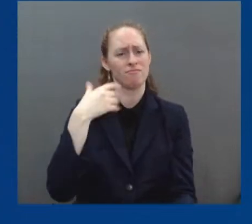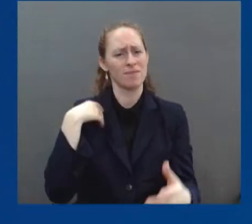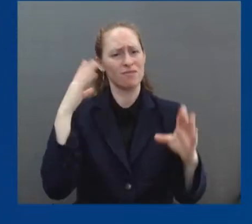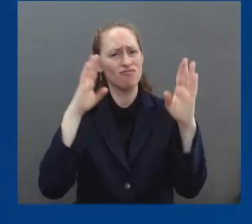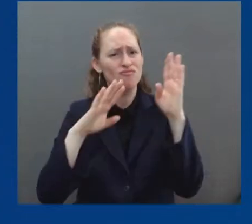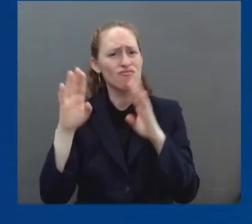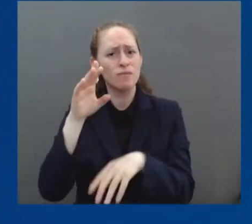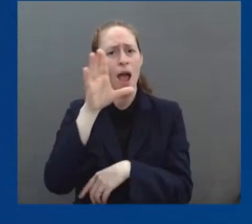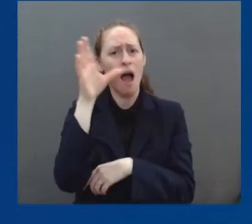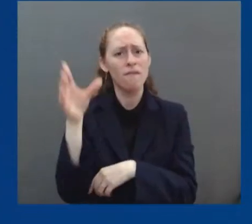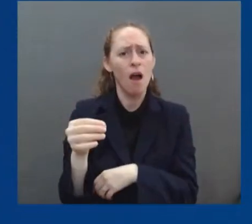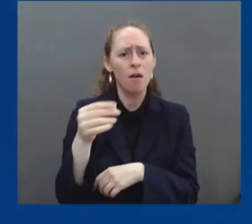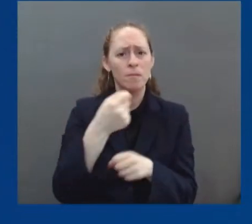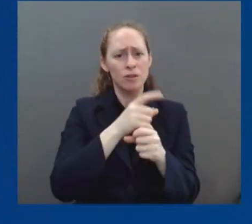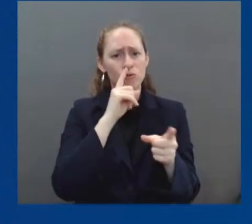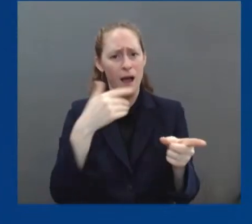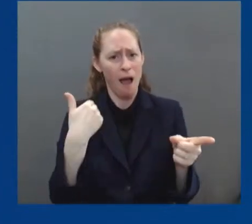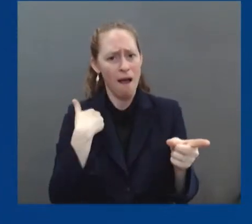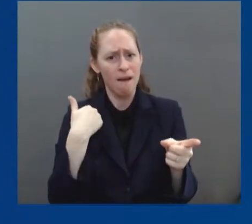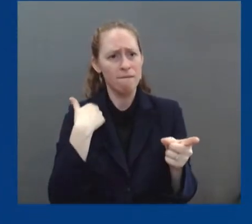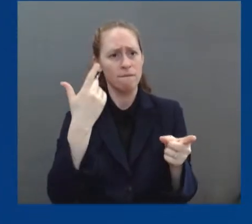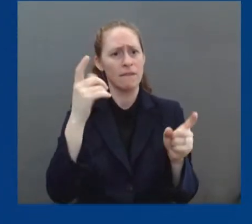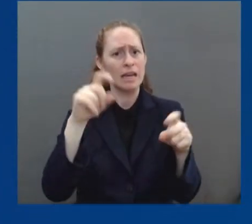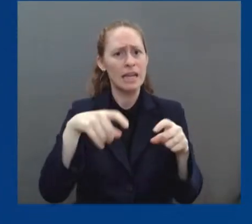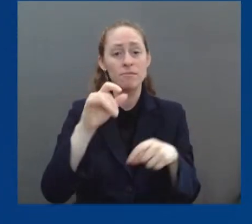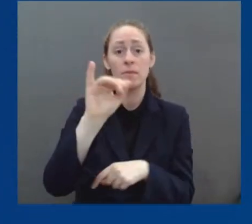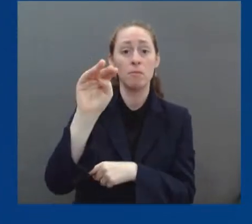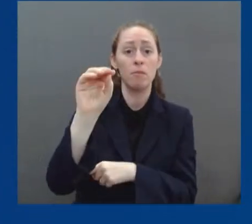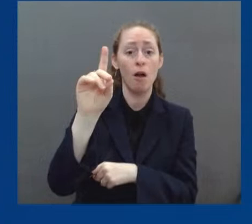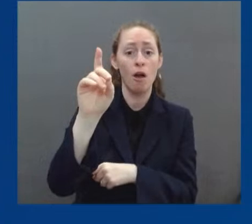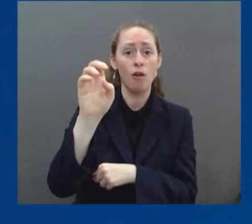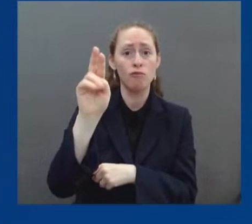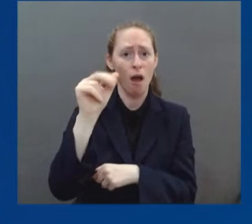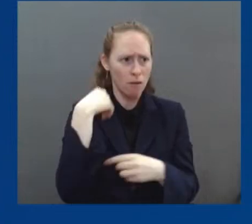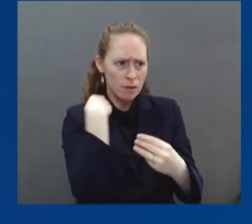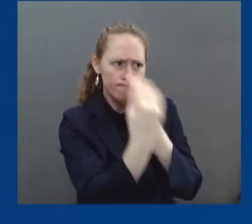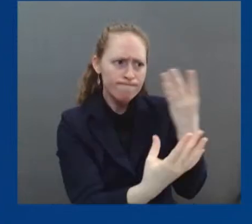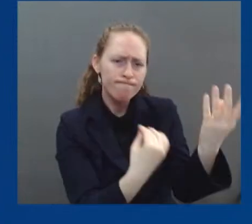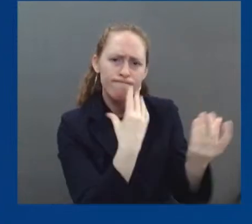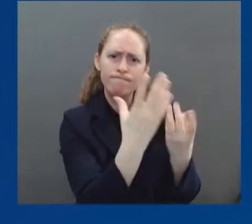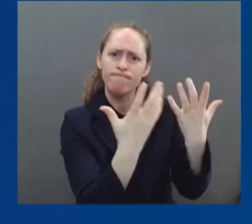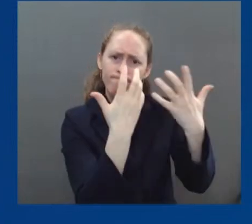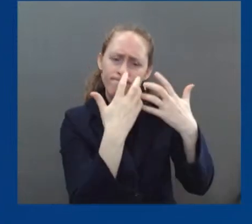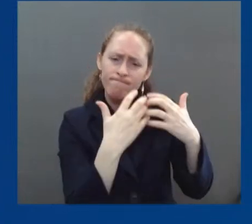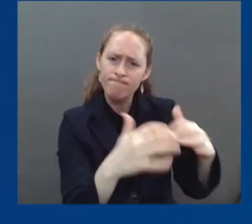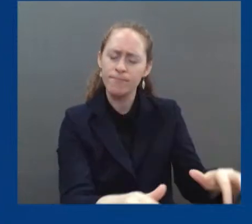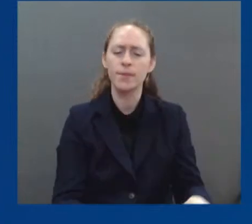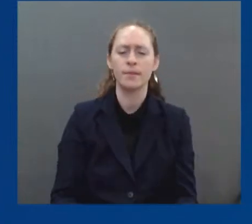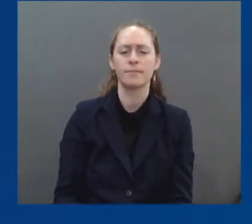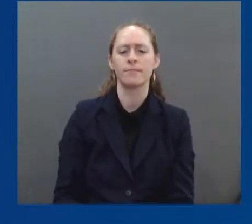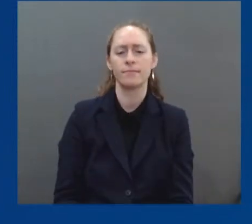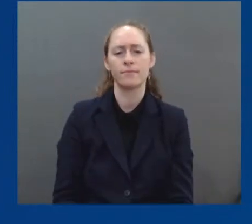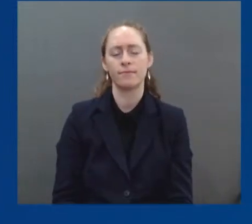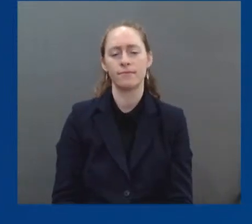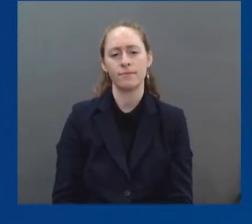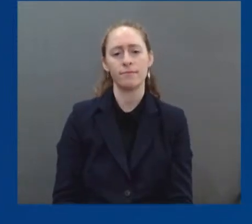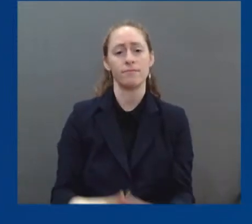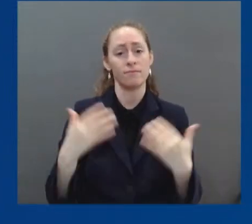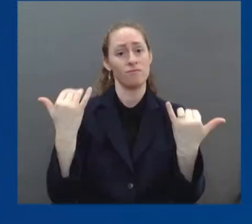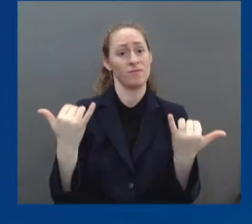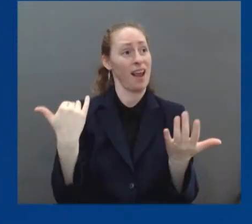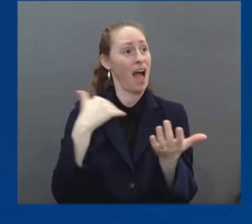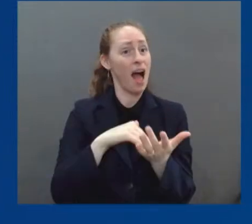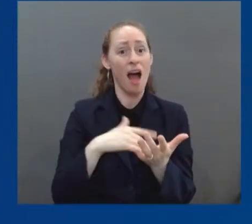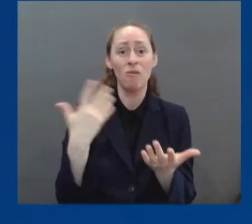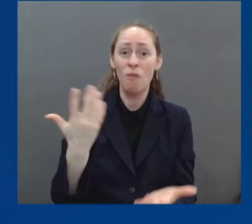Today, we're adding to our list of firsts, announcing that we will be the first nation to donate tens of millions of pediatric